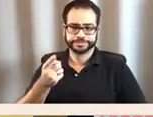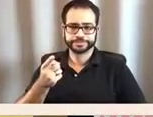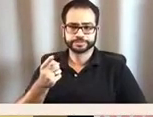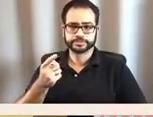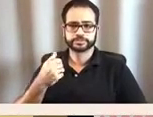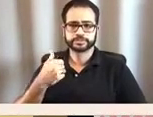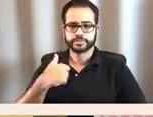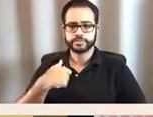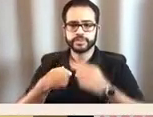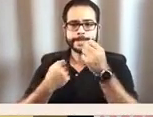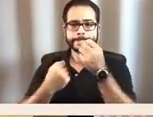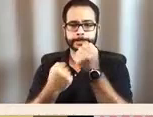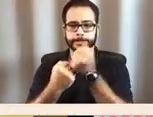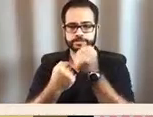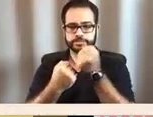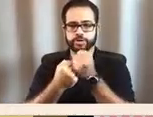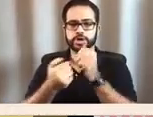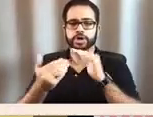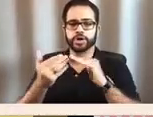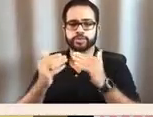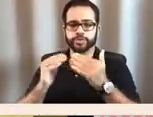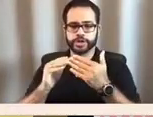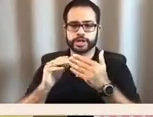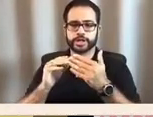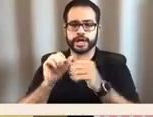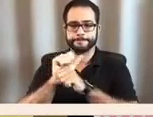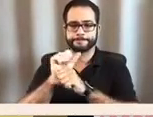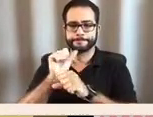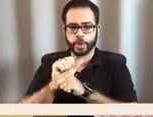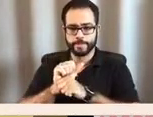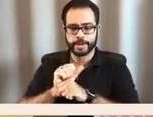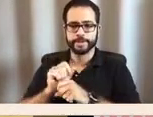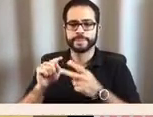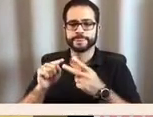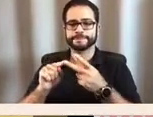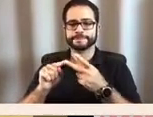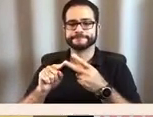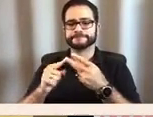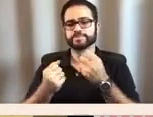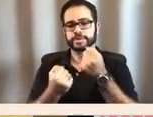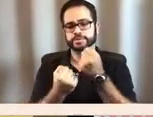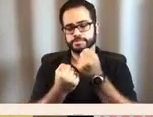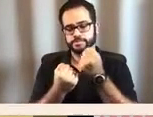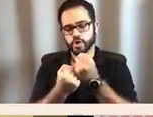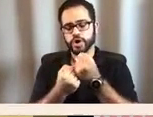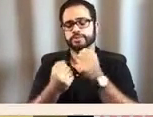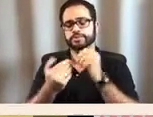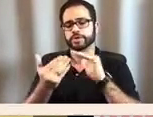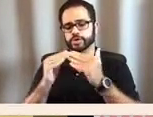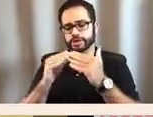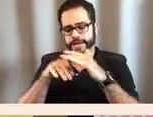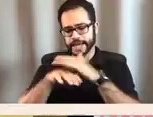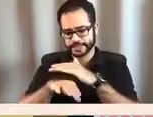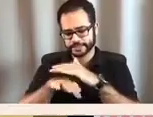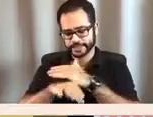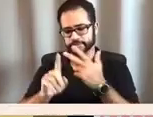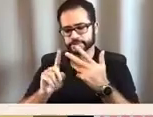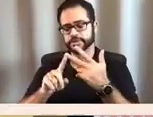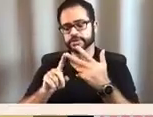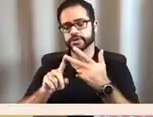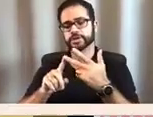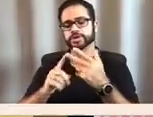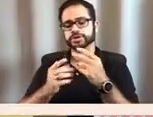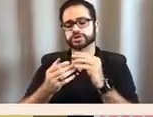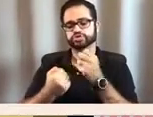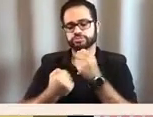a supported community employment credential, a supported community access, and a supported community